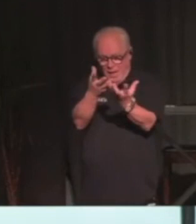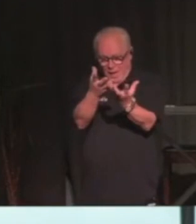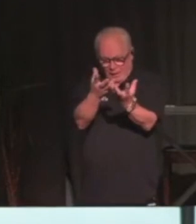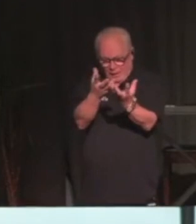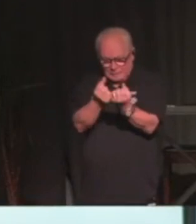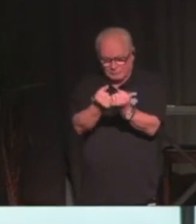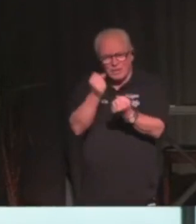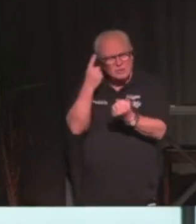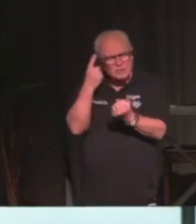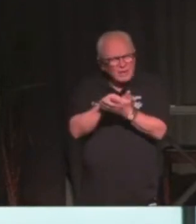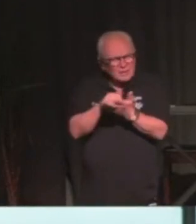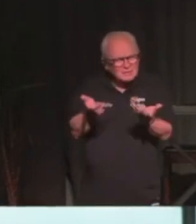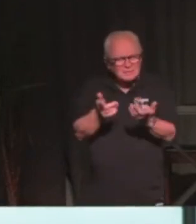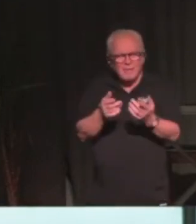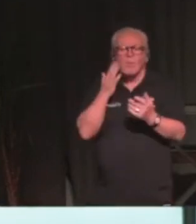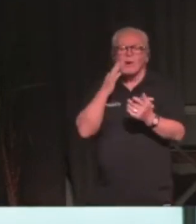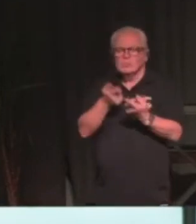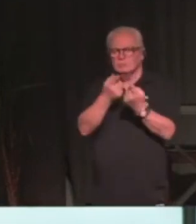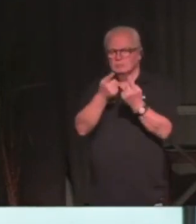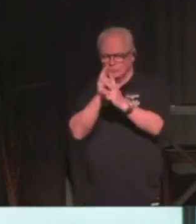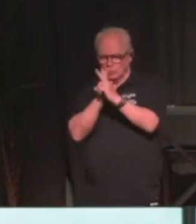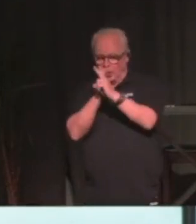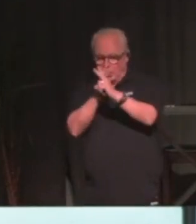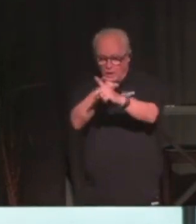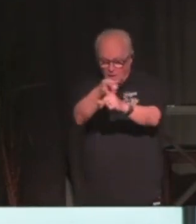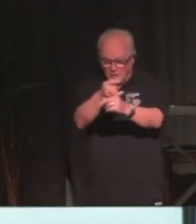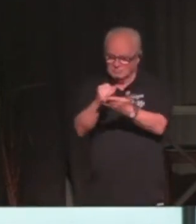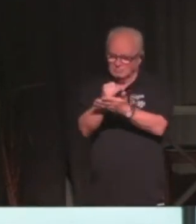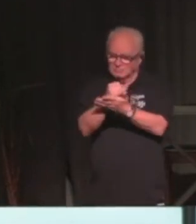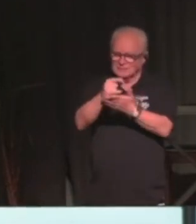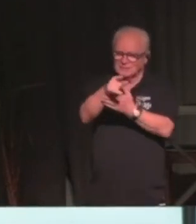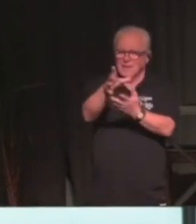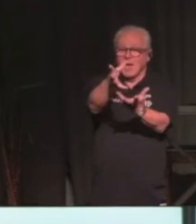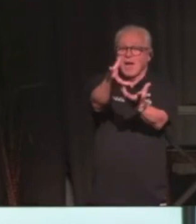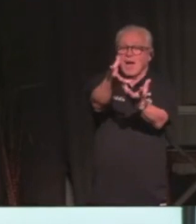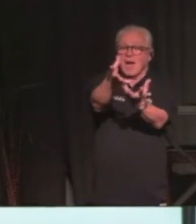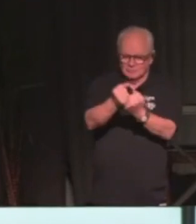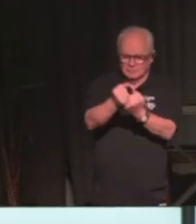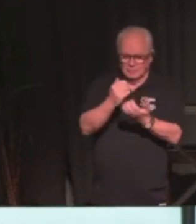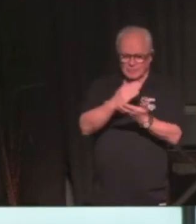do you understand what I'm saying? When we embrace it, when we step into their shoes,